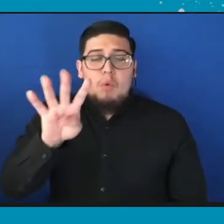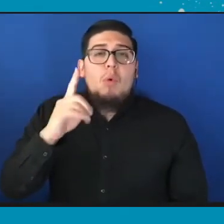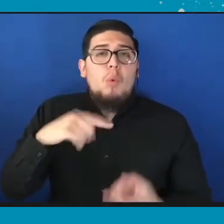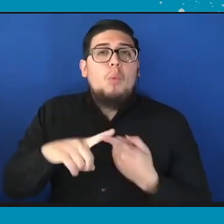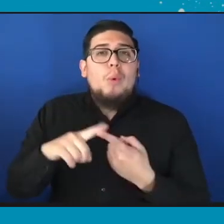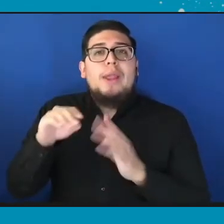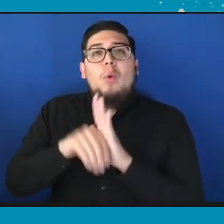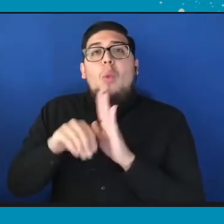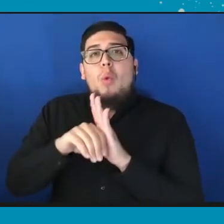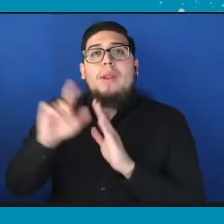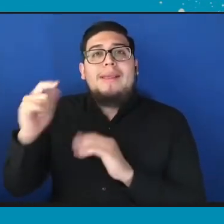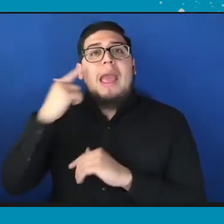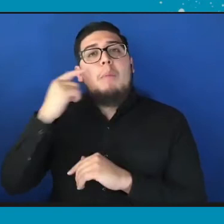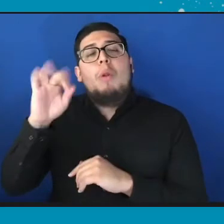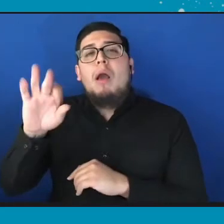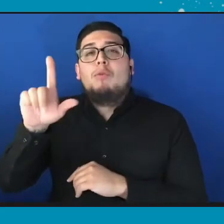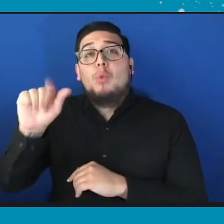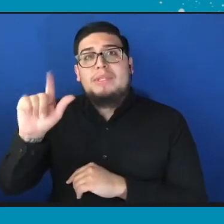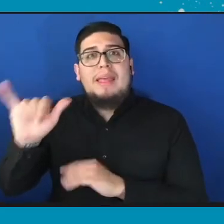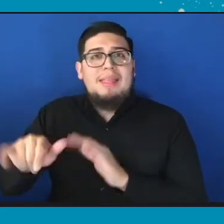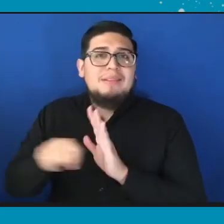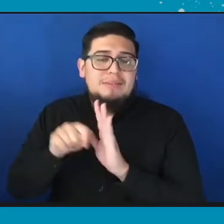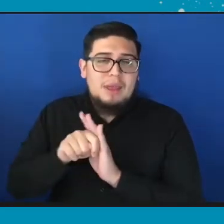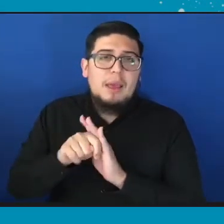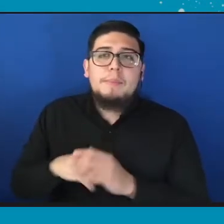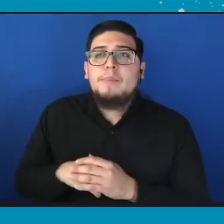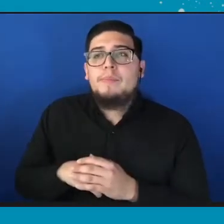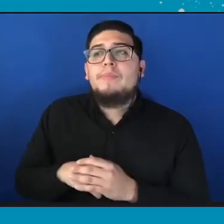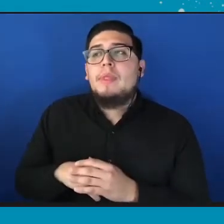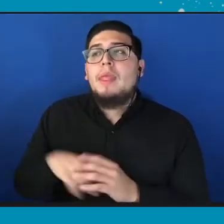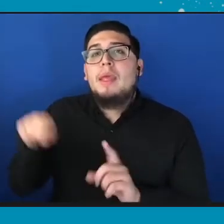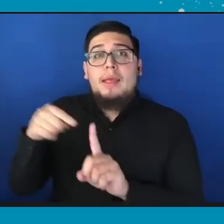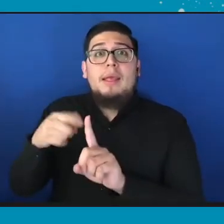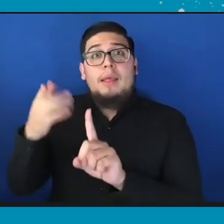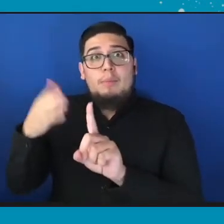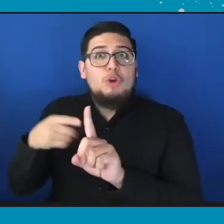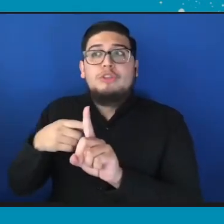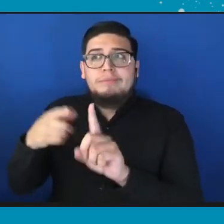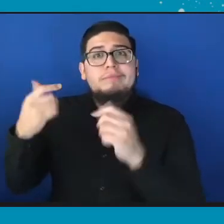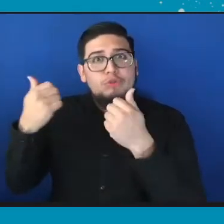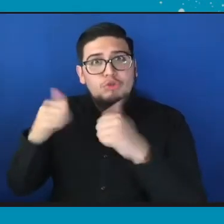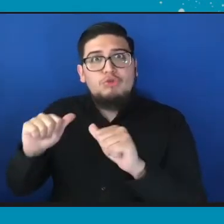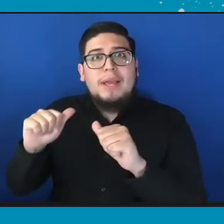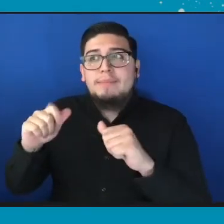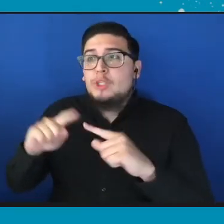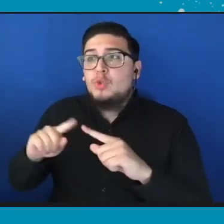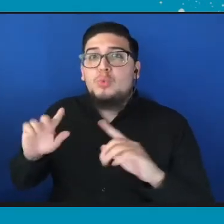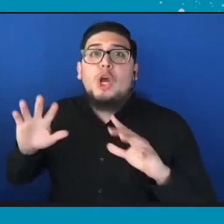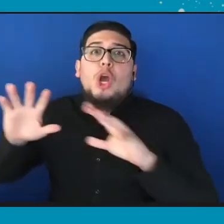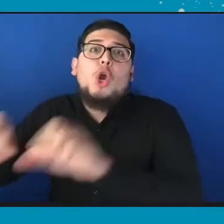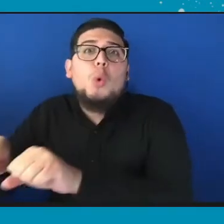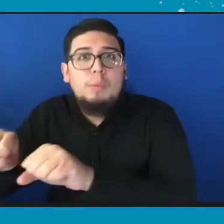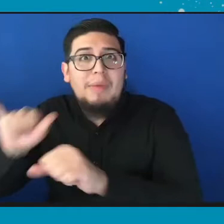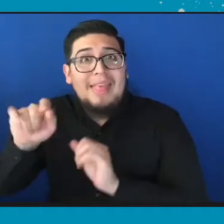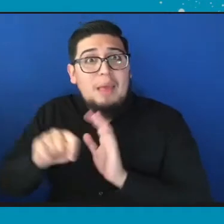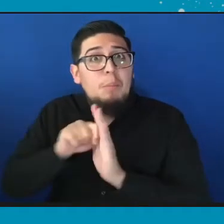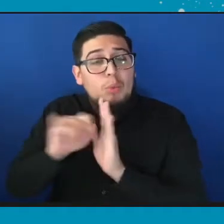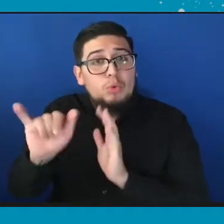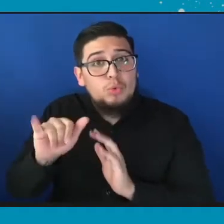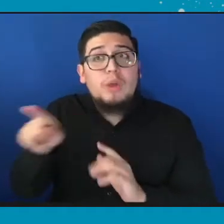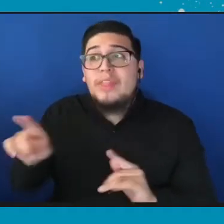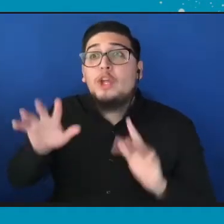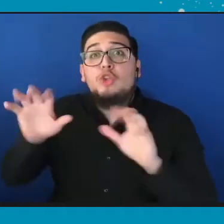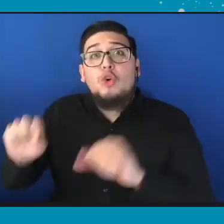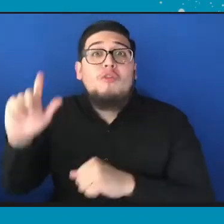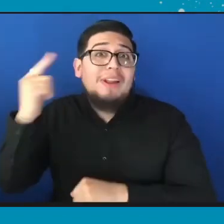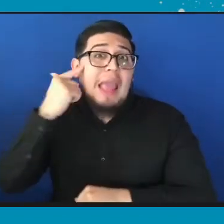of Louisiana, the White League attempted a coup at that point, and they took over the capital and held it for